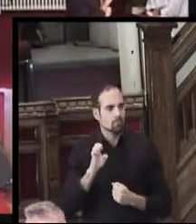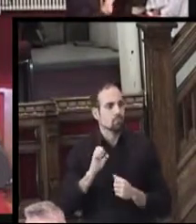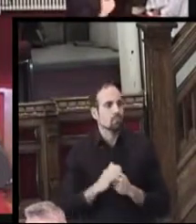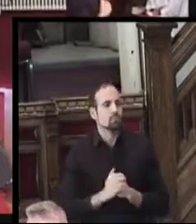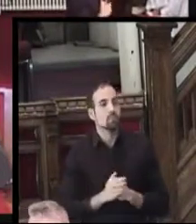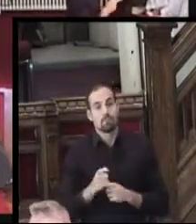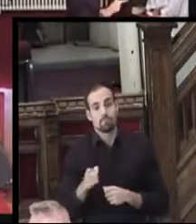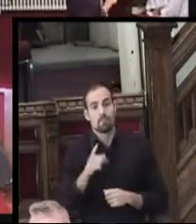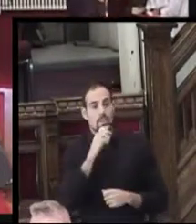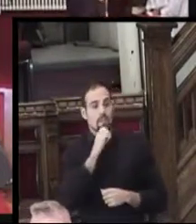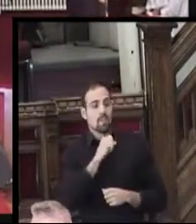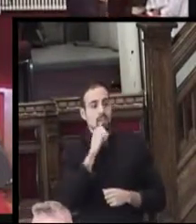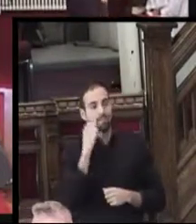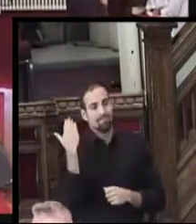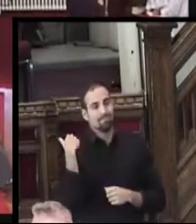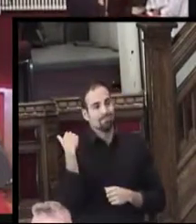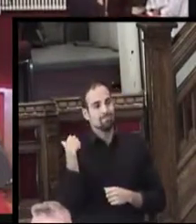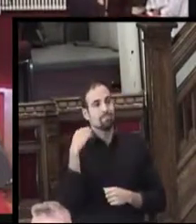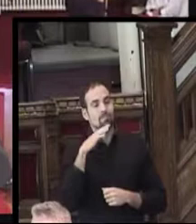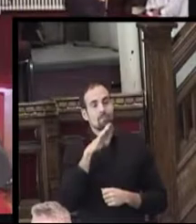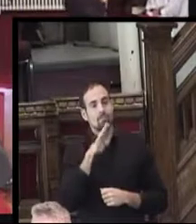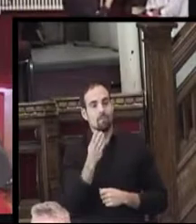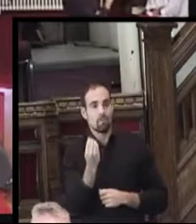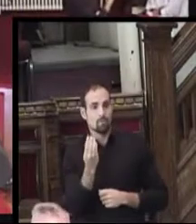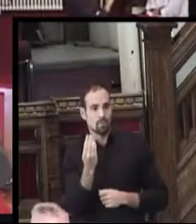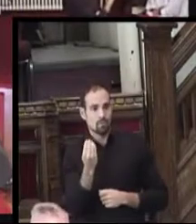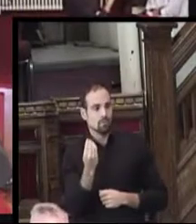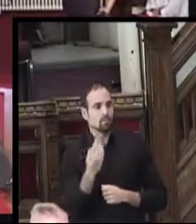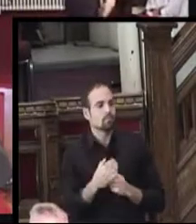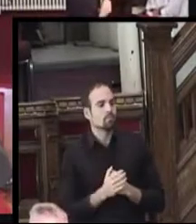he received his call to ministry. And